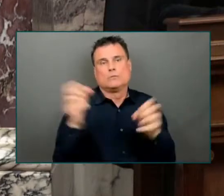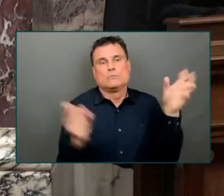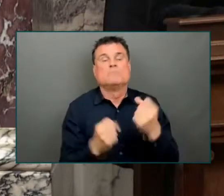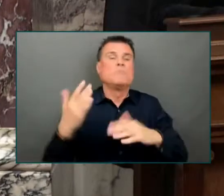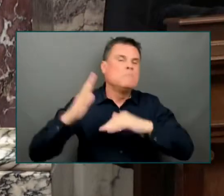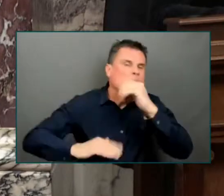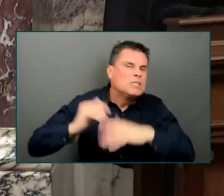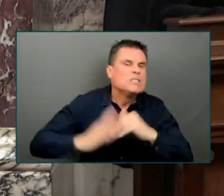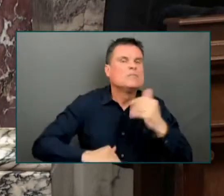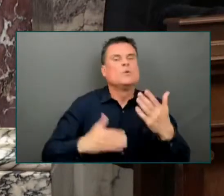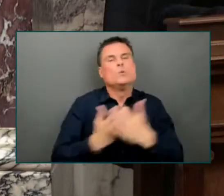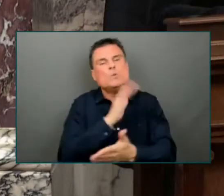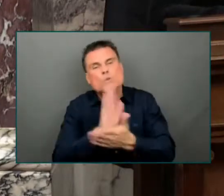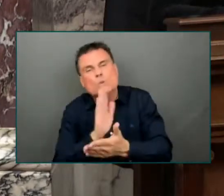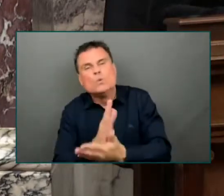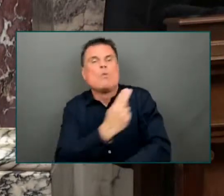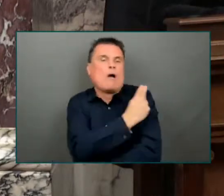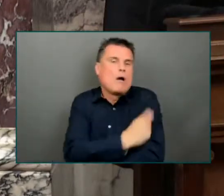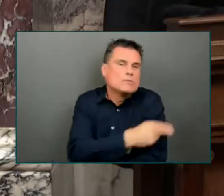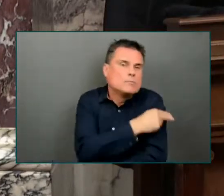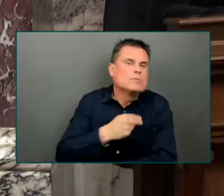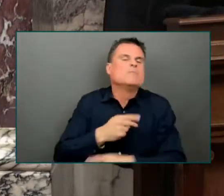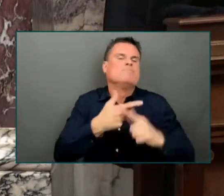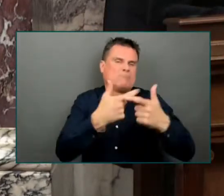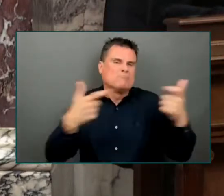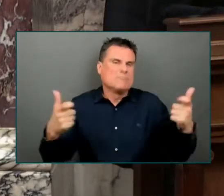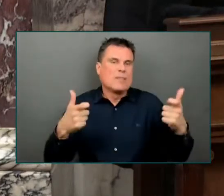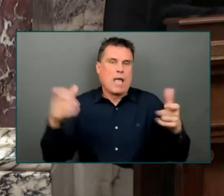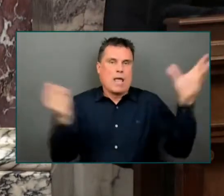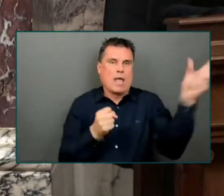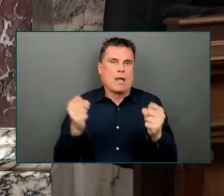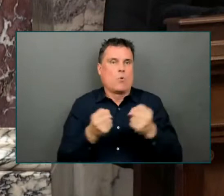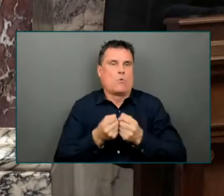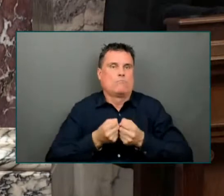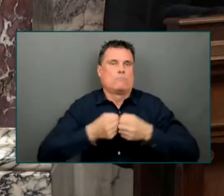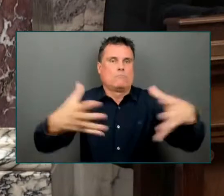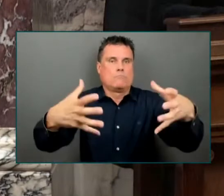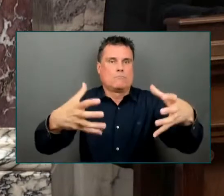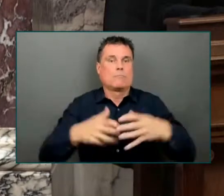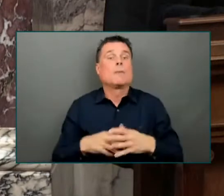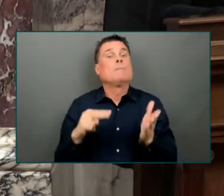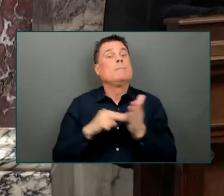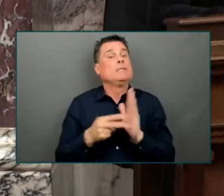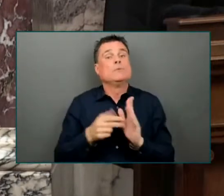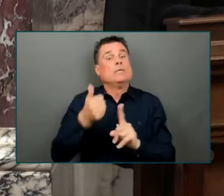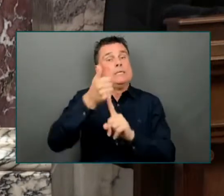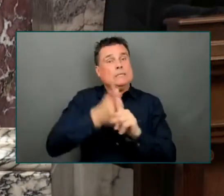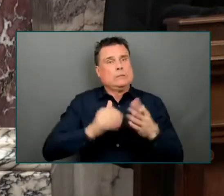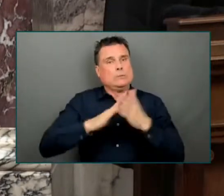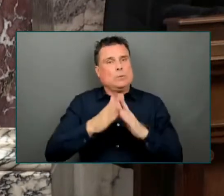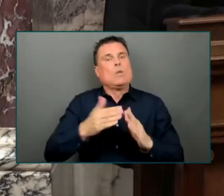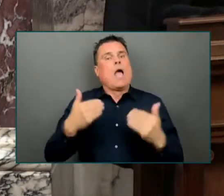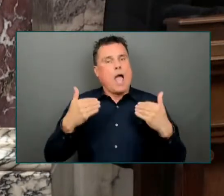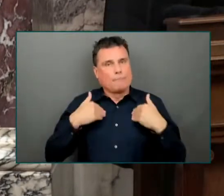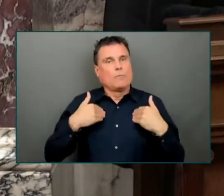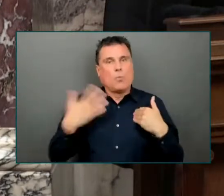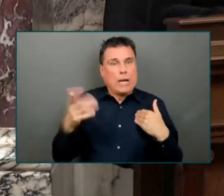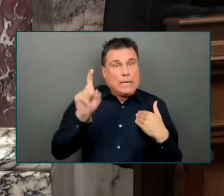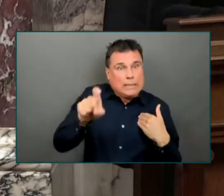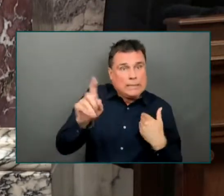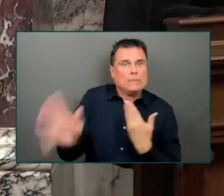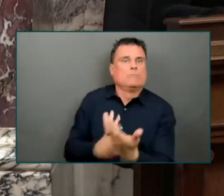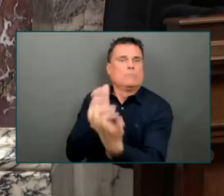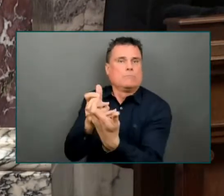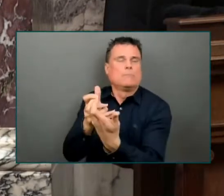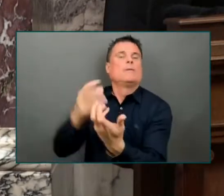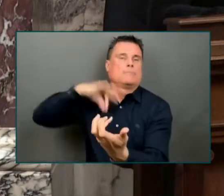real and meaningful ways to make life better for people now. Already, thousands of people have benefited from skills training programs launched